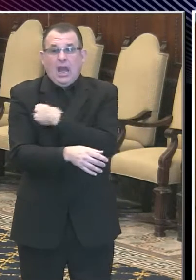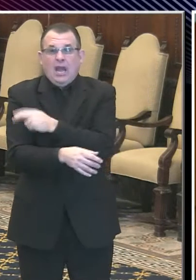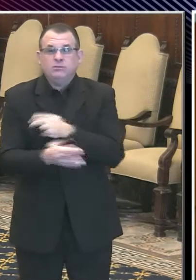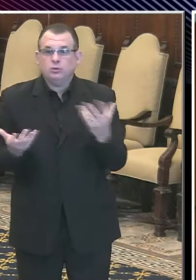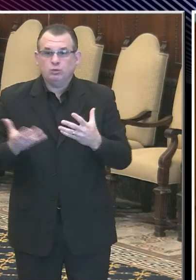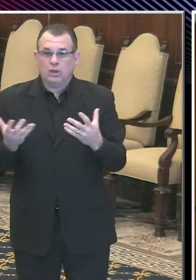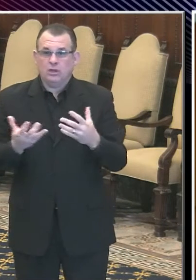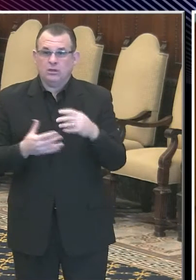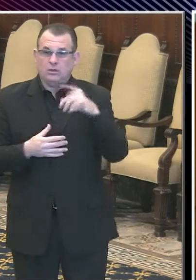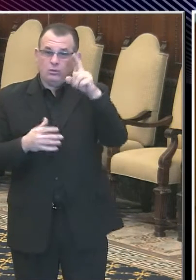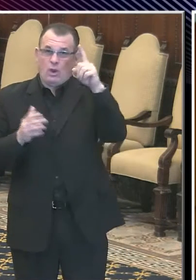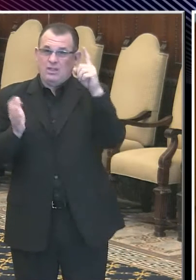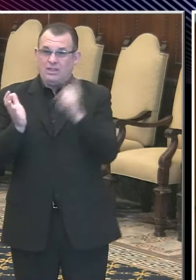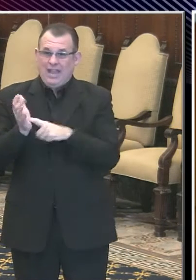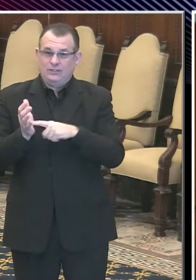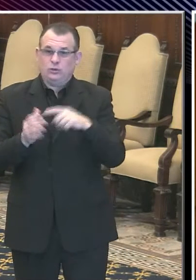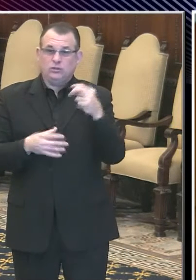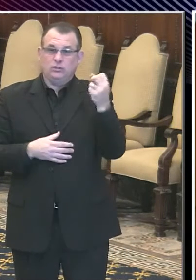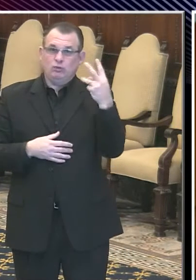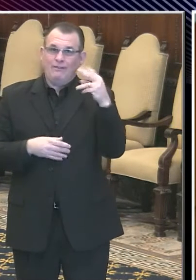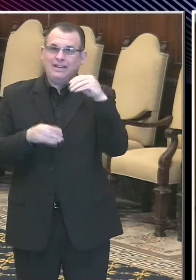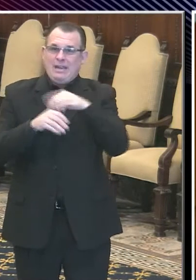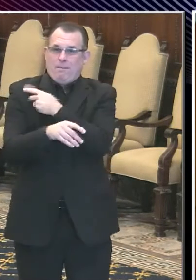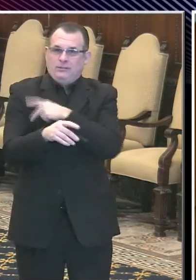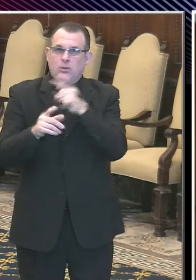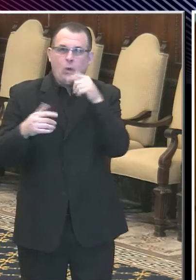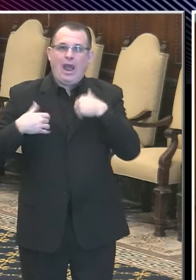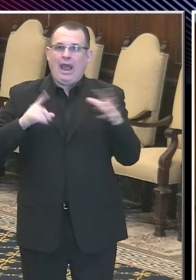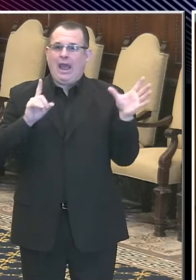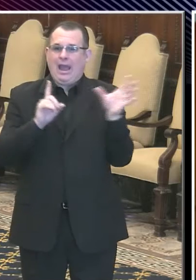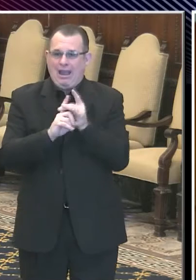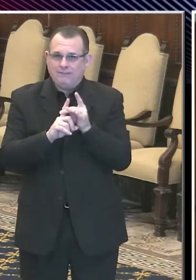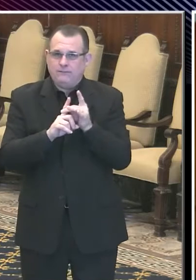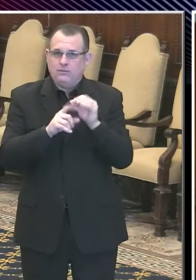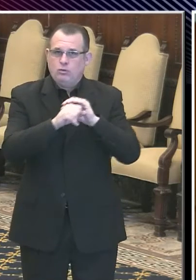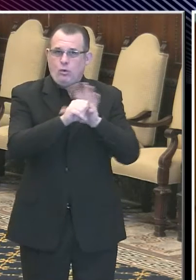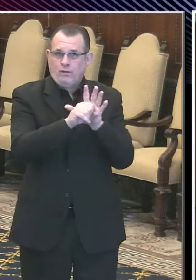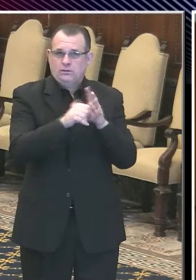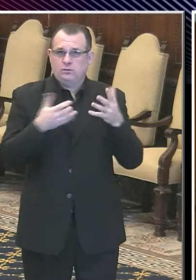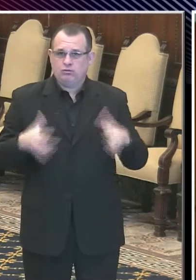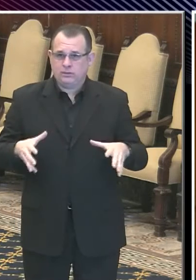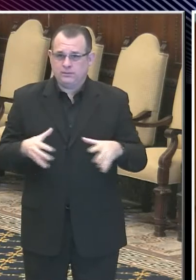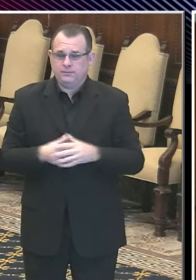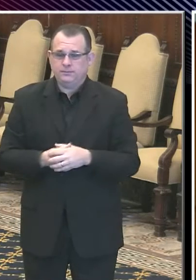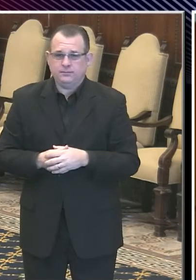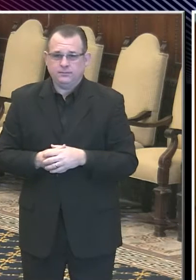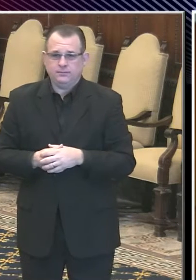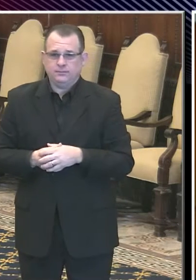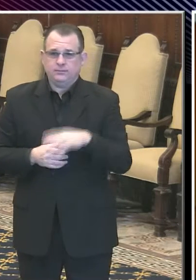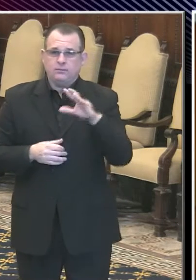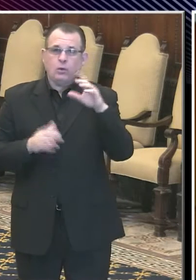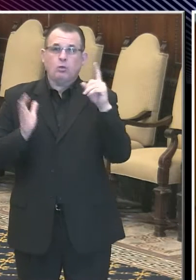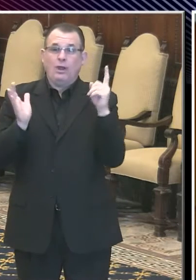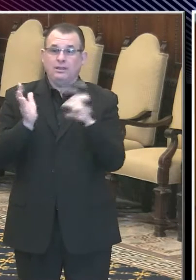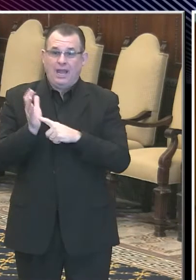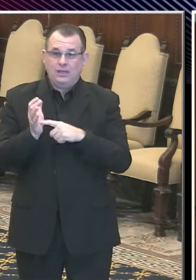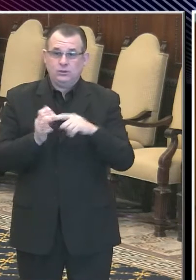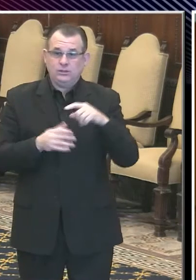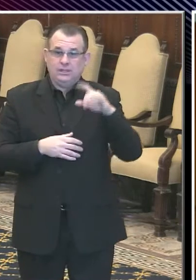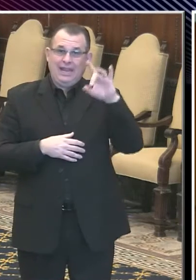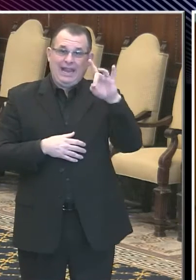1,012 coronavirus inpatients in Philadelphia hospitals and 1,858 in hospitals throughout the Philadelphia metropolitan